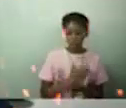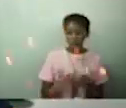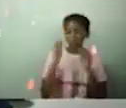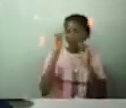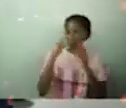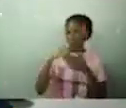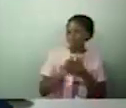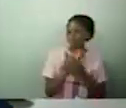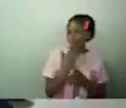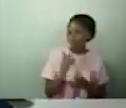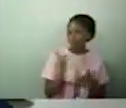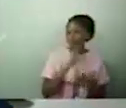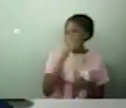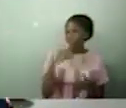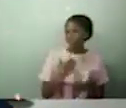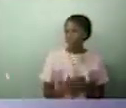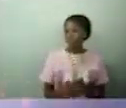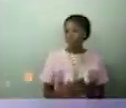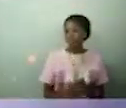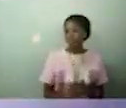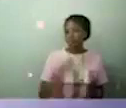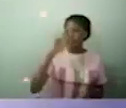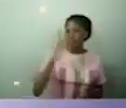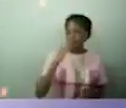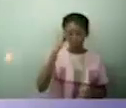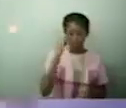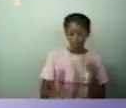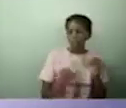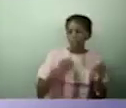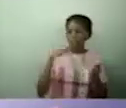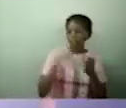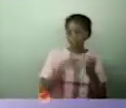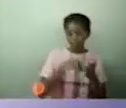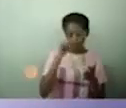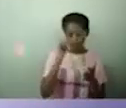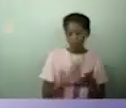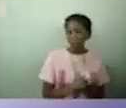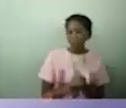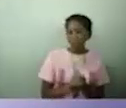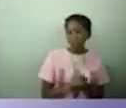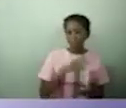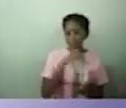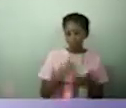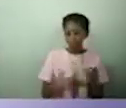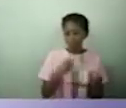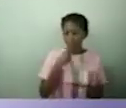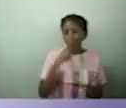listen. The text, the last one I read, Apostle, in the text, the key text, he's saying that